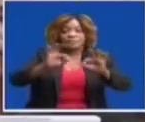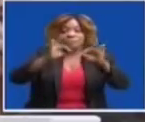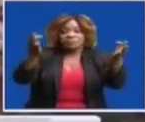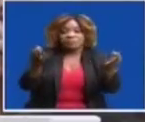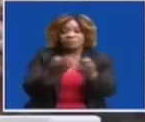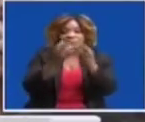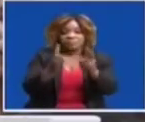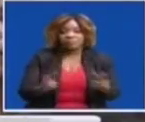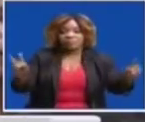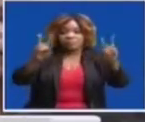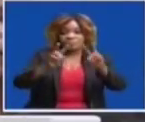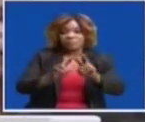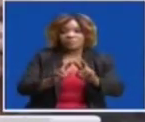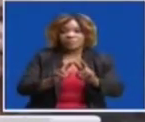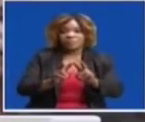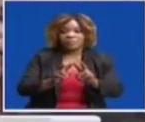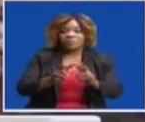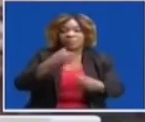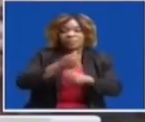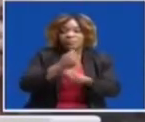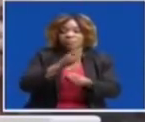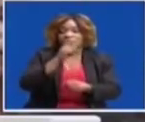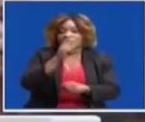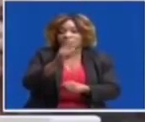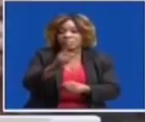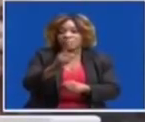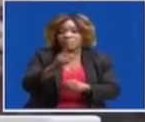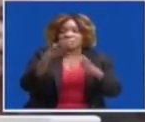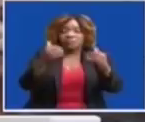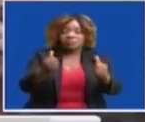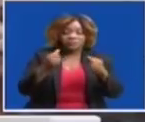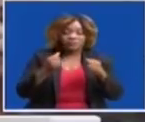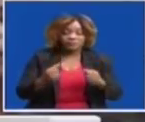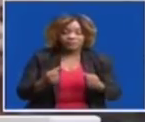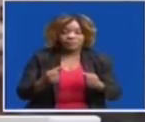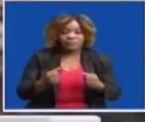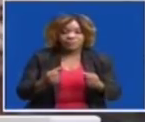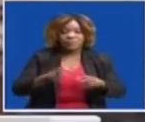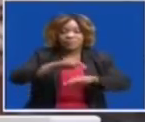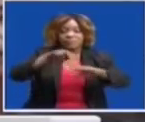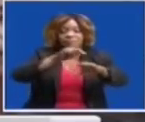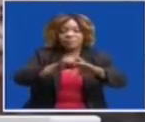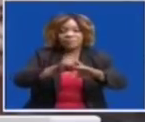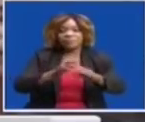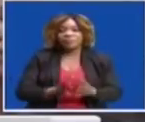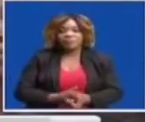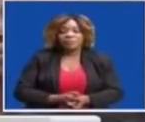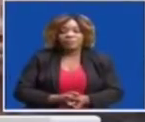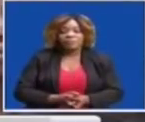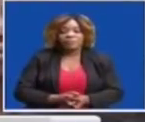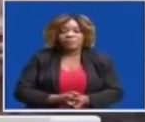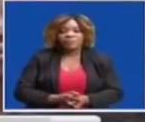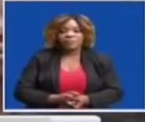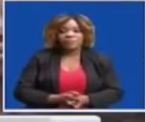values, then we are sure of having a strong nation built on a